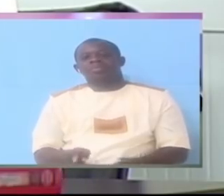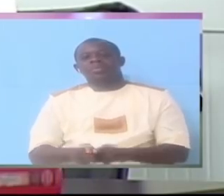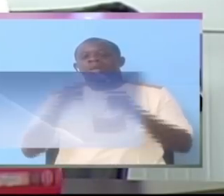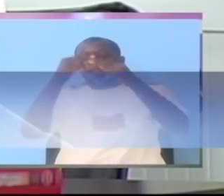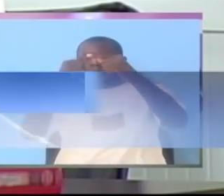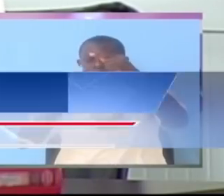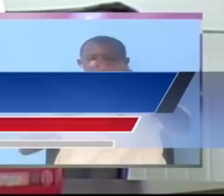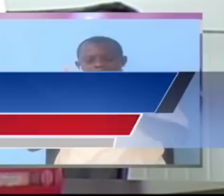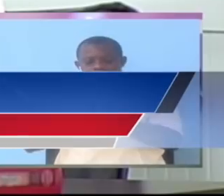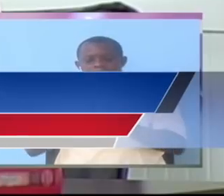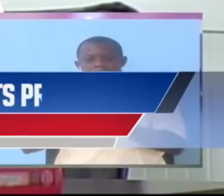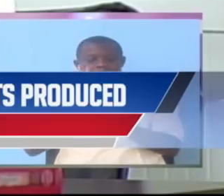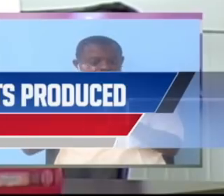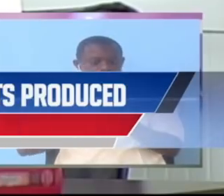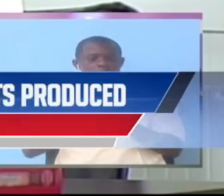in